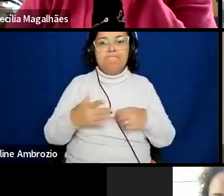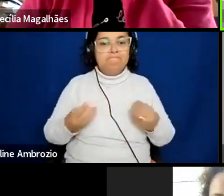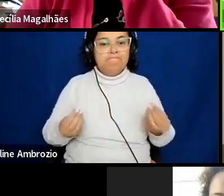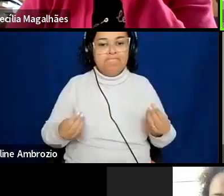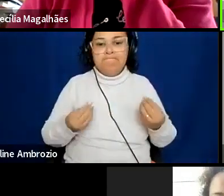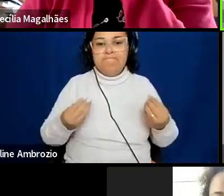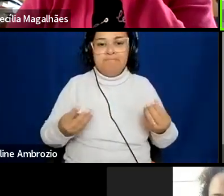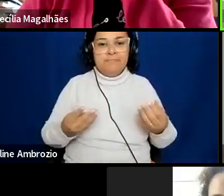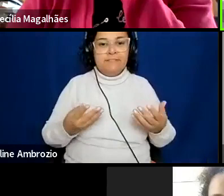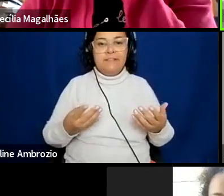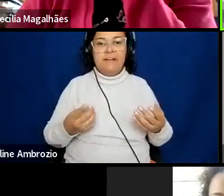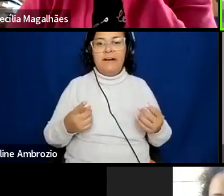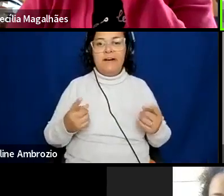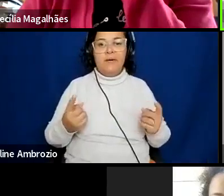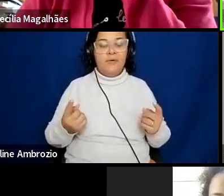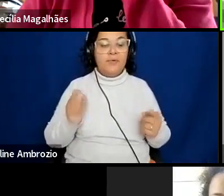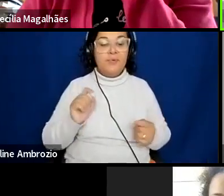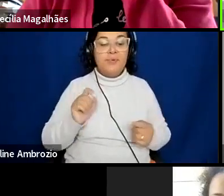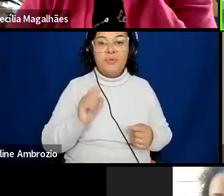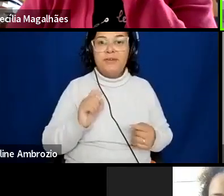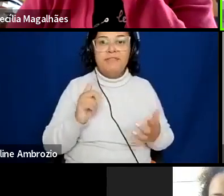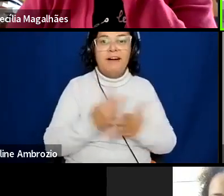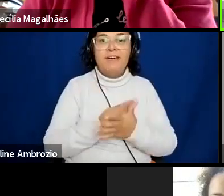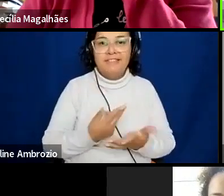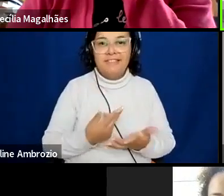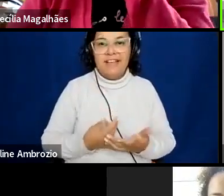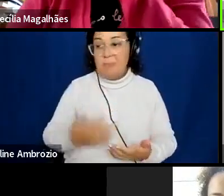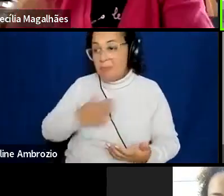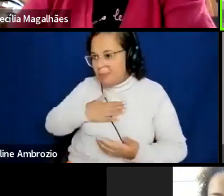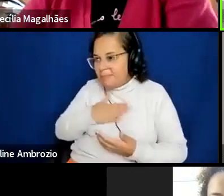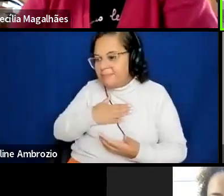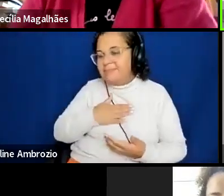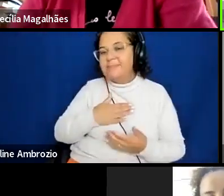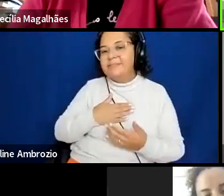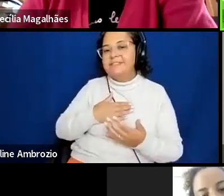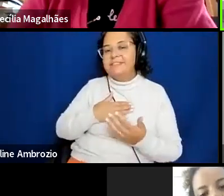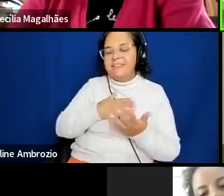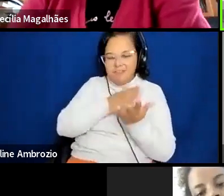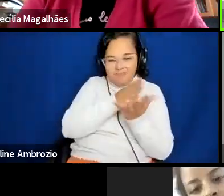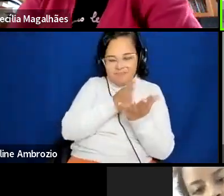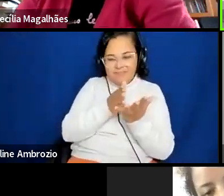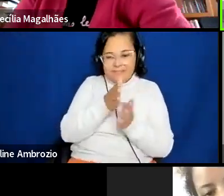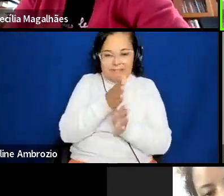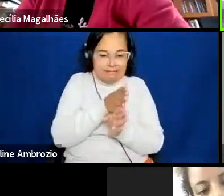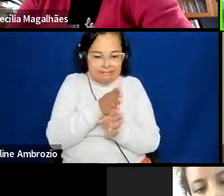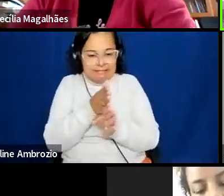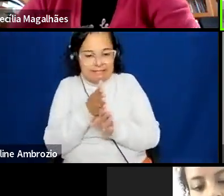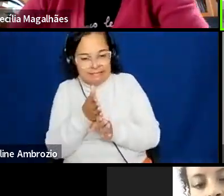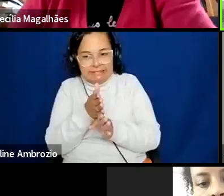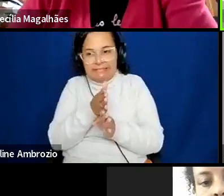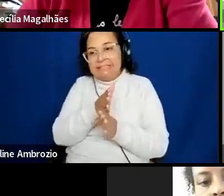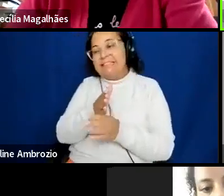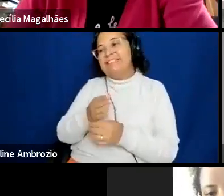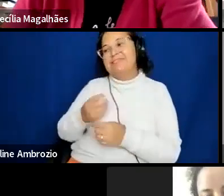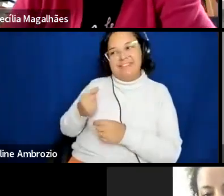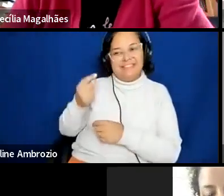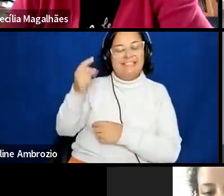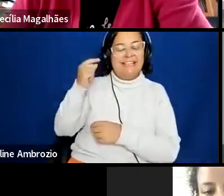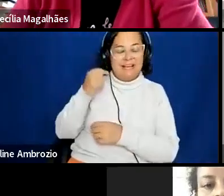me, I'm in this line for a long time. I've been there. I just,